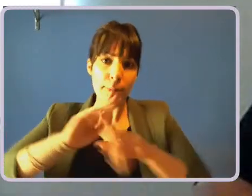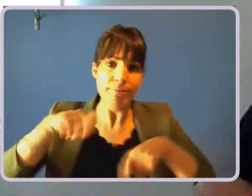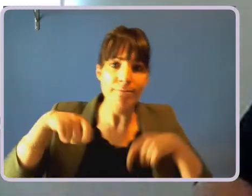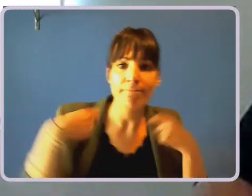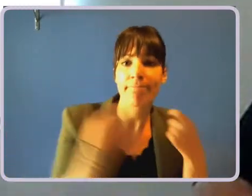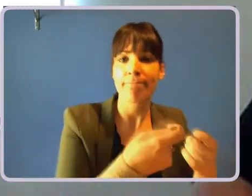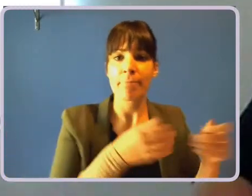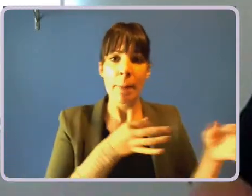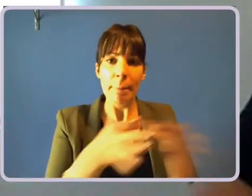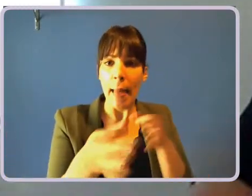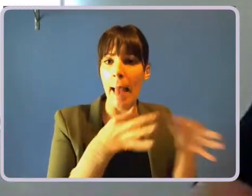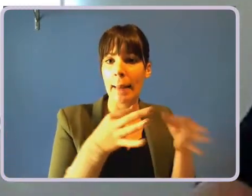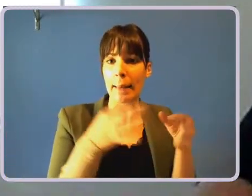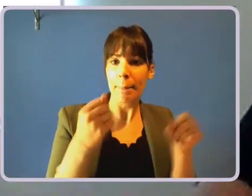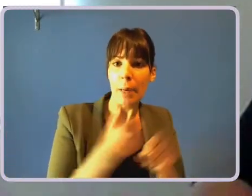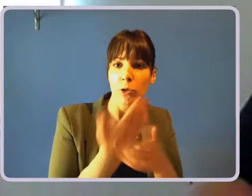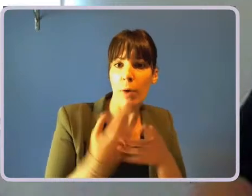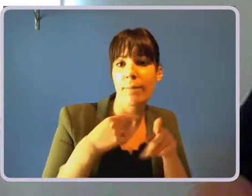late.